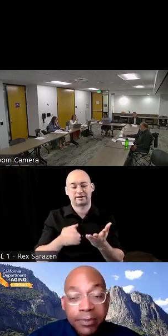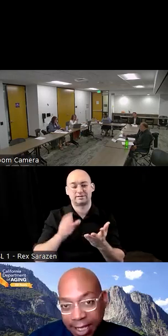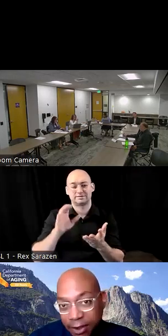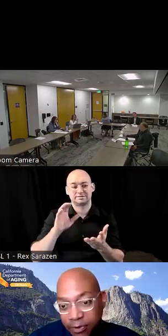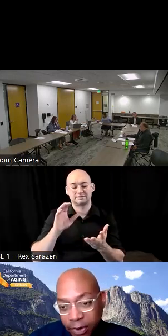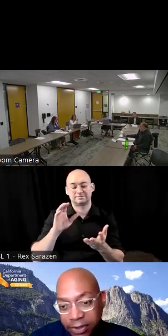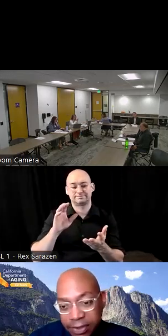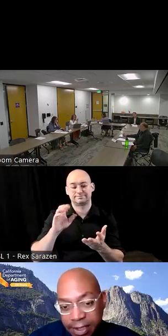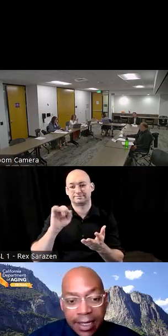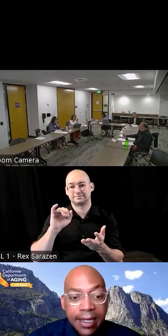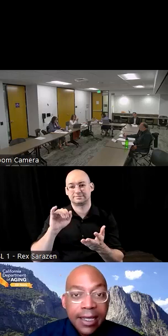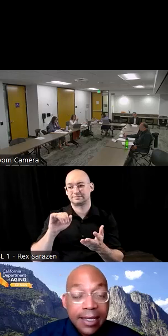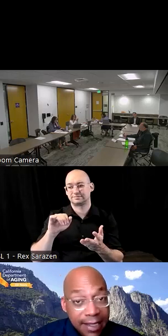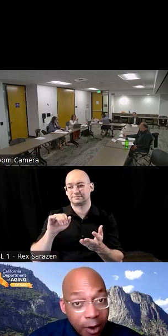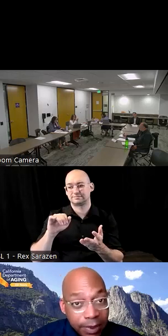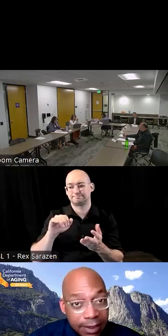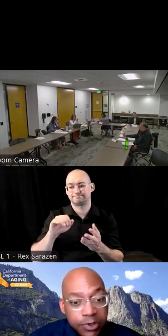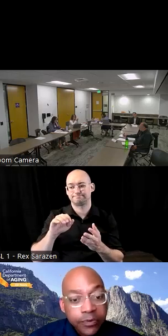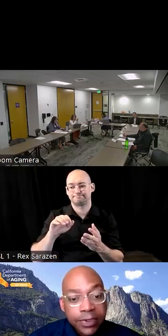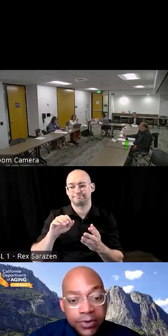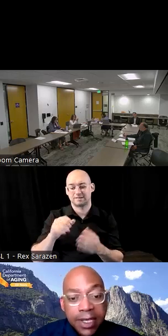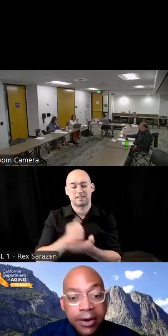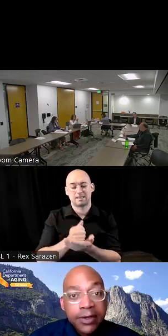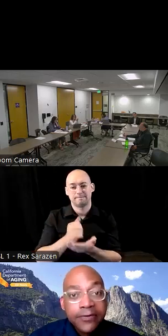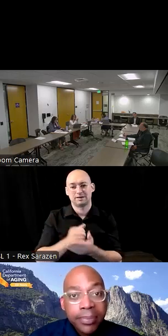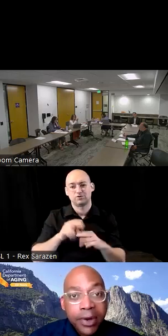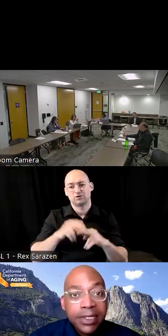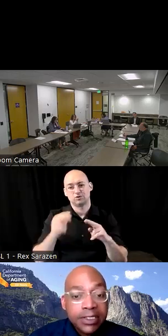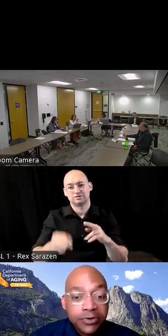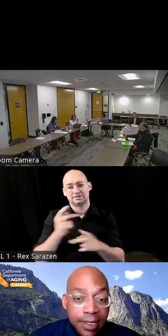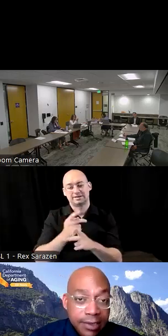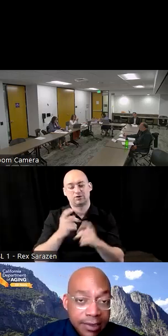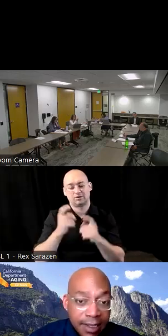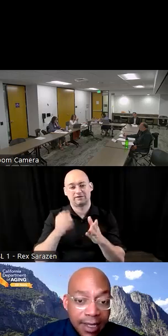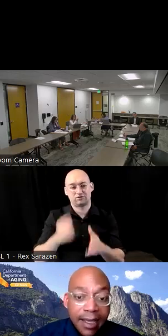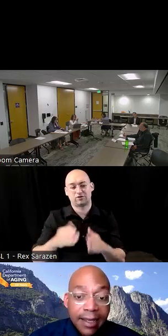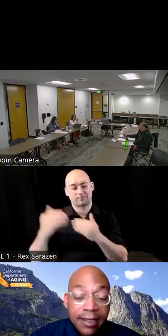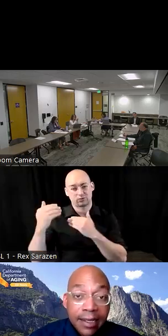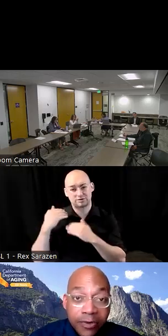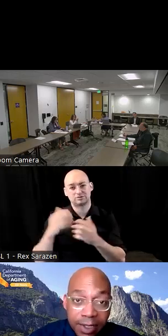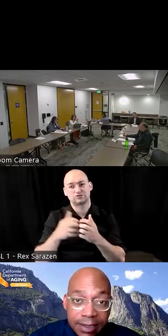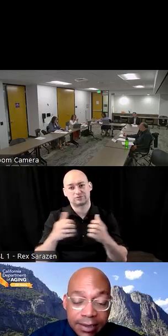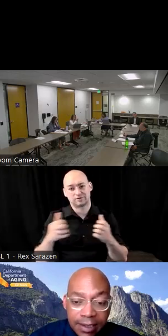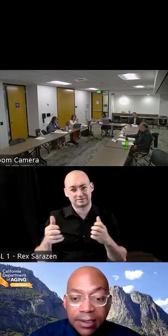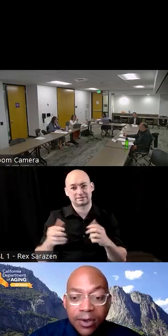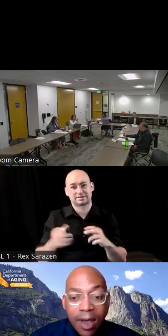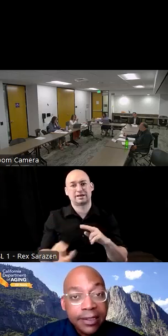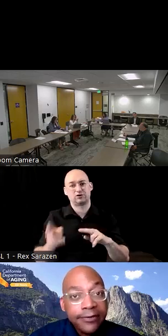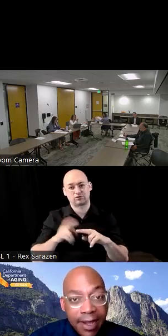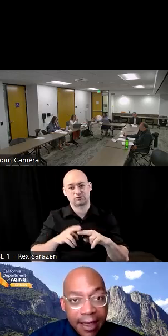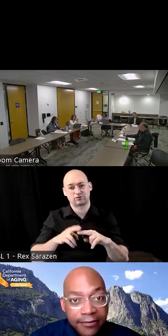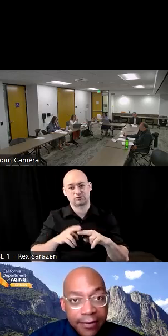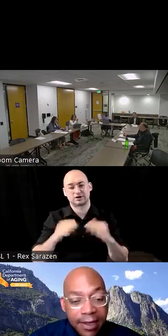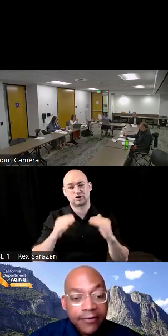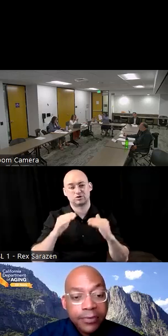care community health workers is helping to reduce caregiver burden and stress and increase the quality